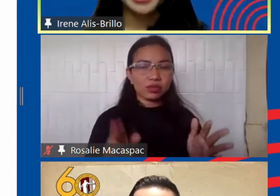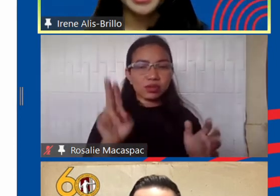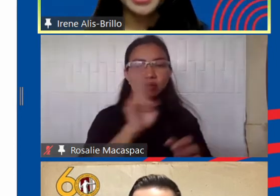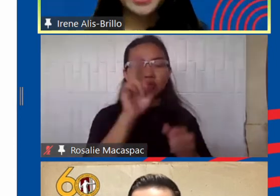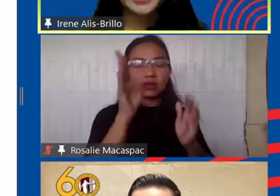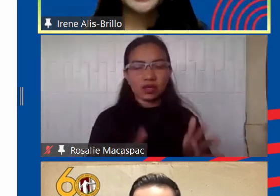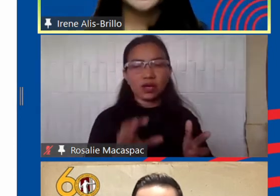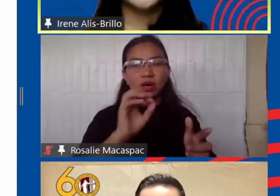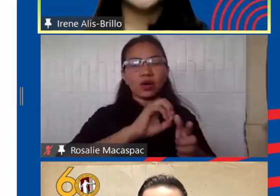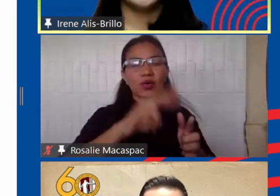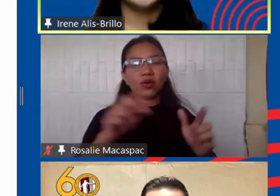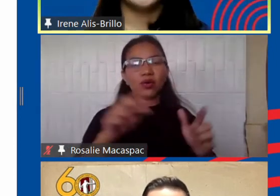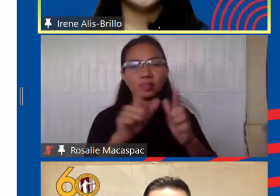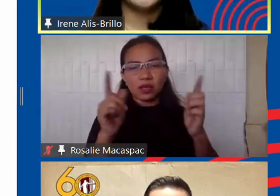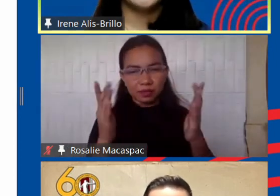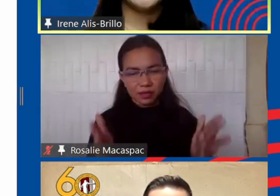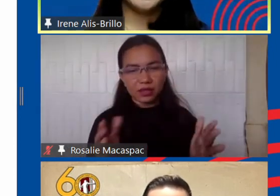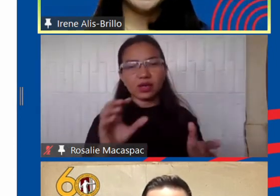the user?